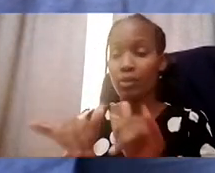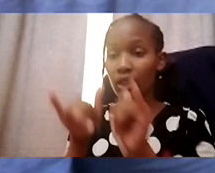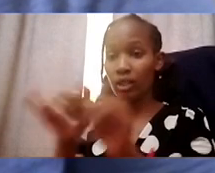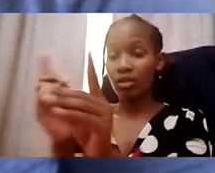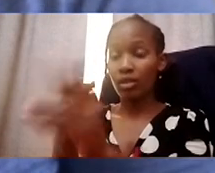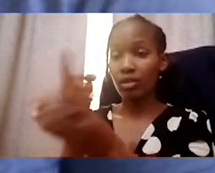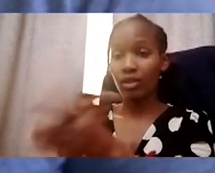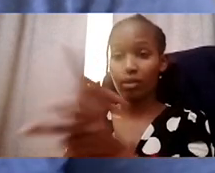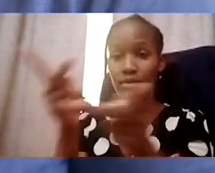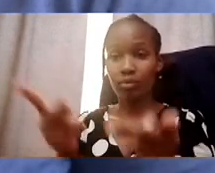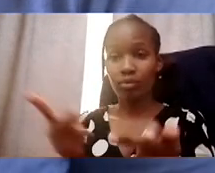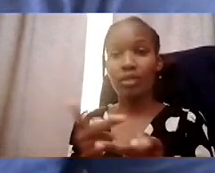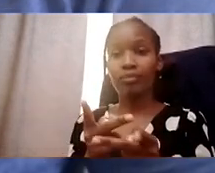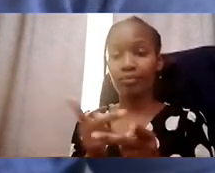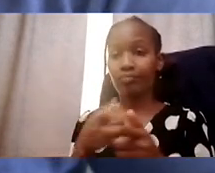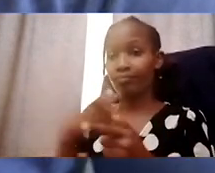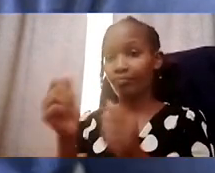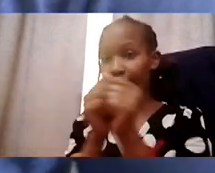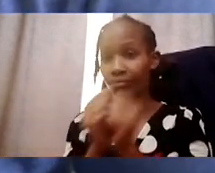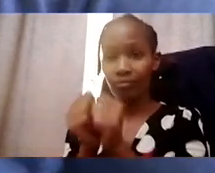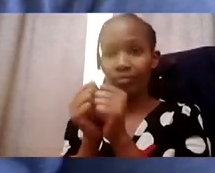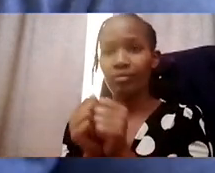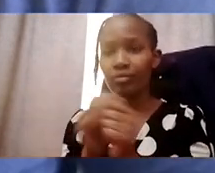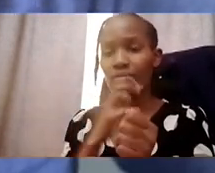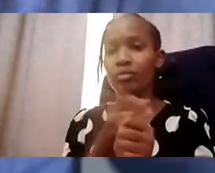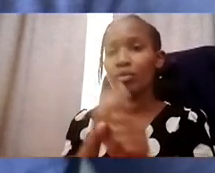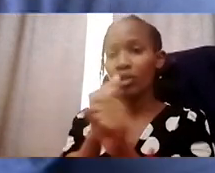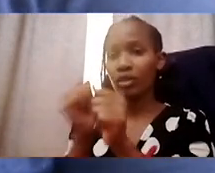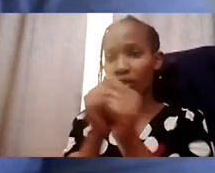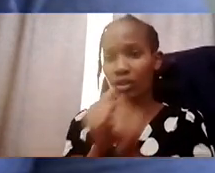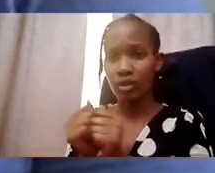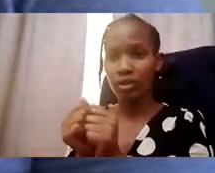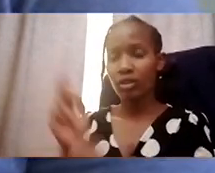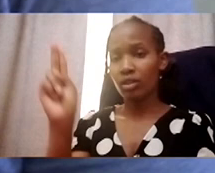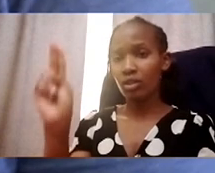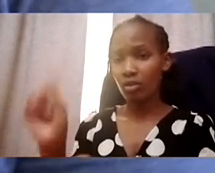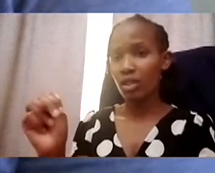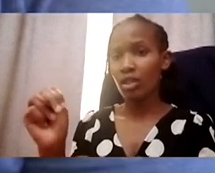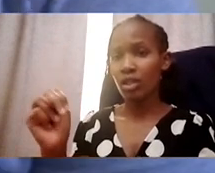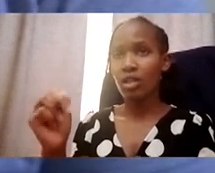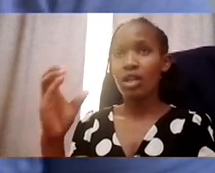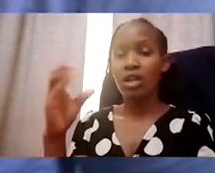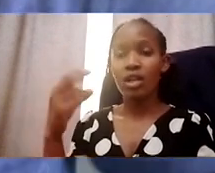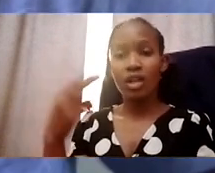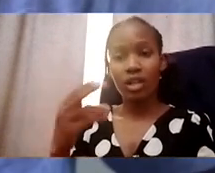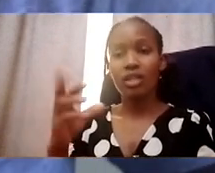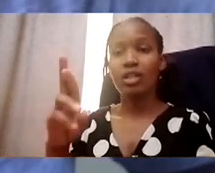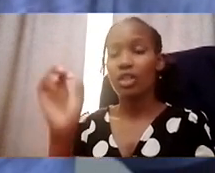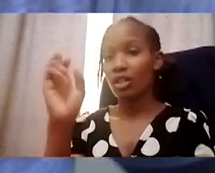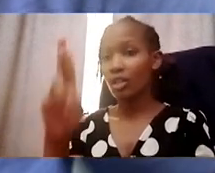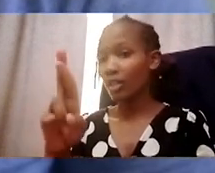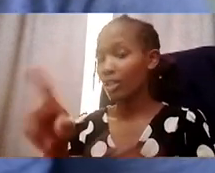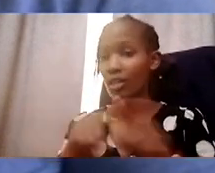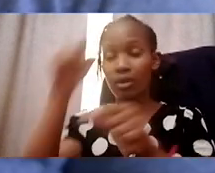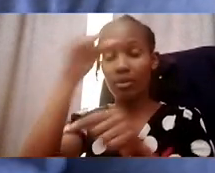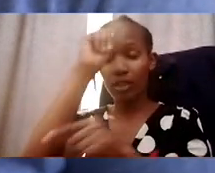they go together and train. So we are working together with the UNHCR and also the government of Kenya to see that